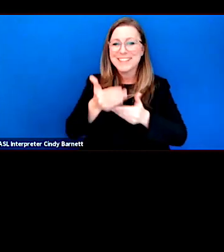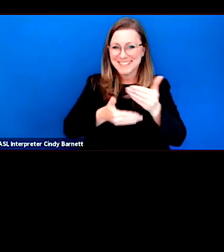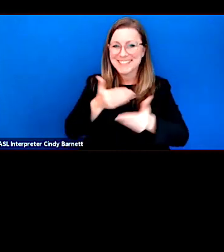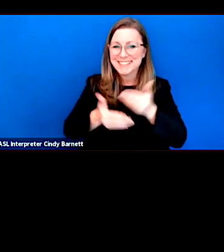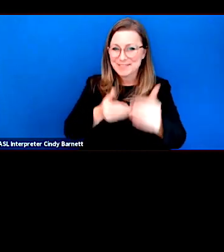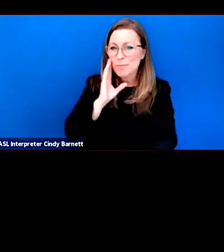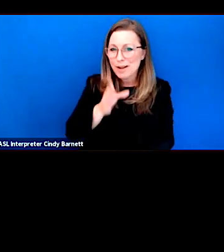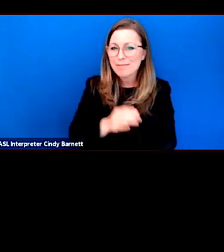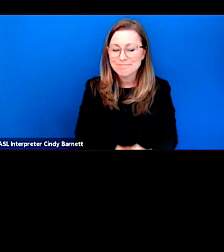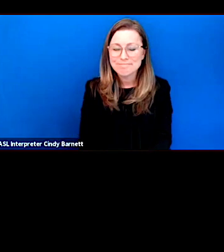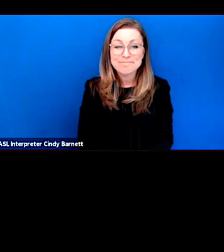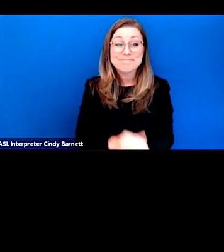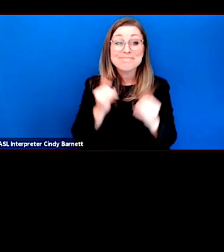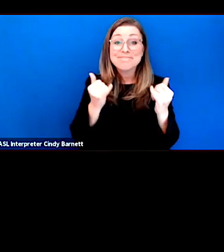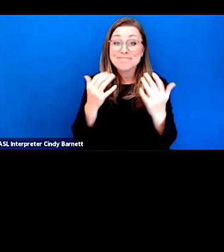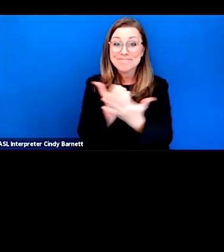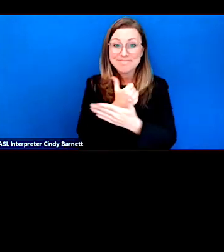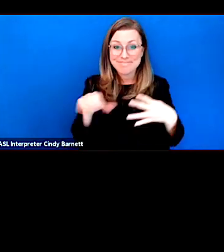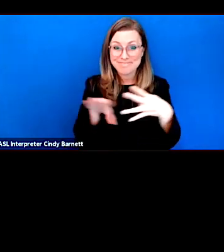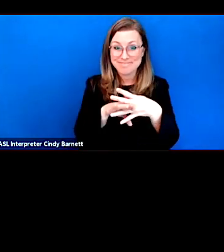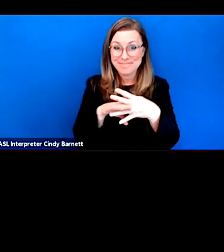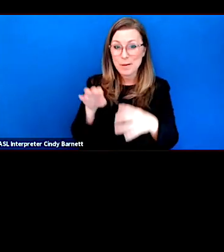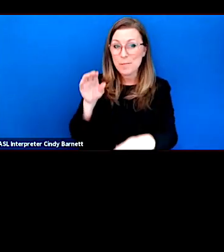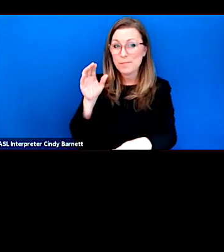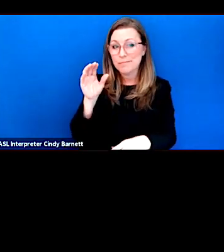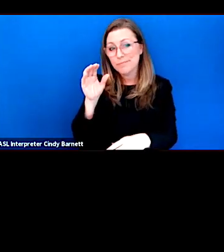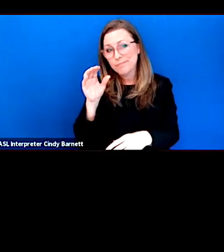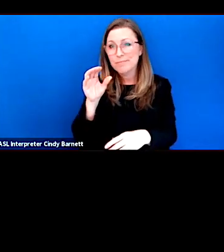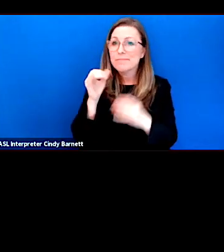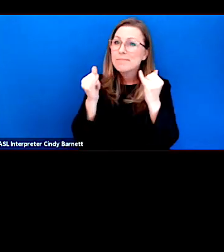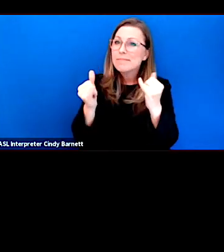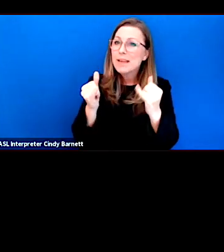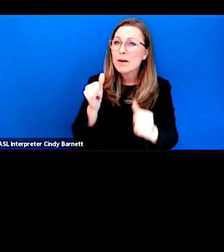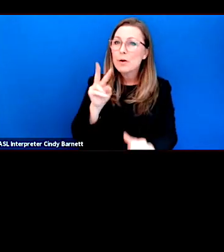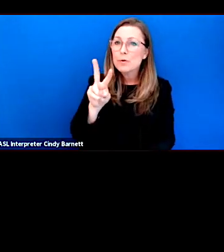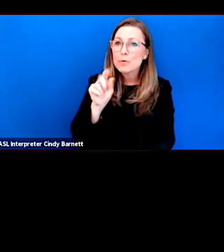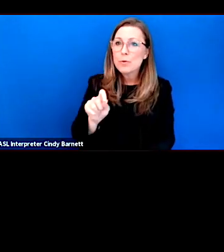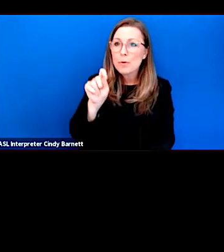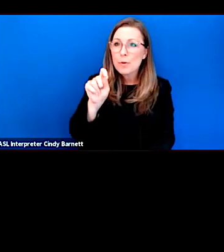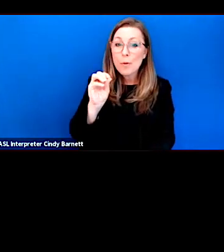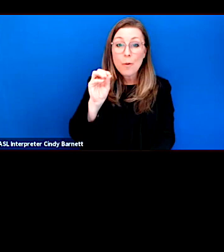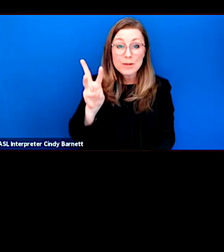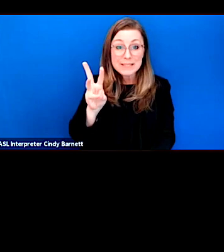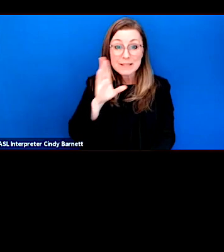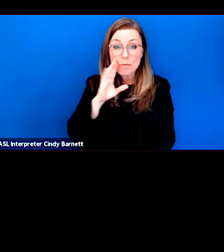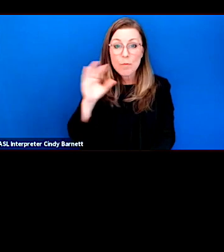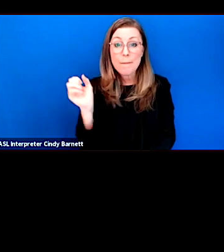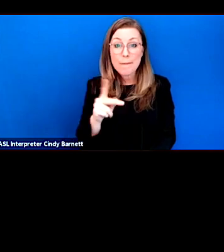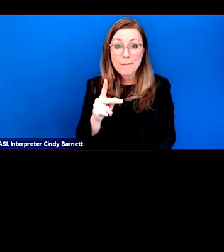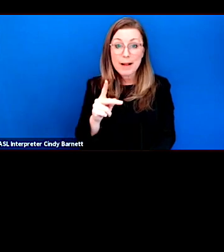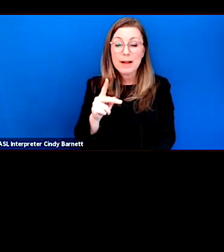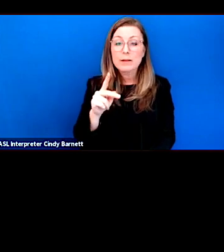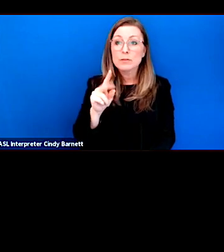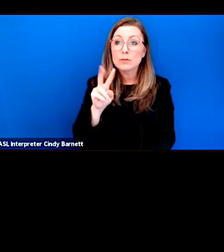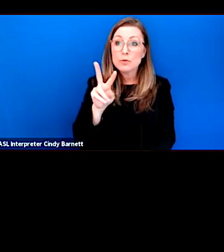now it is 2:06, so we'll be back at 2:16. And after the break,